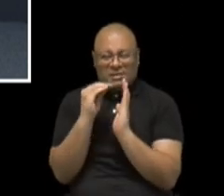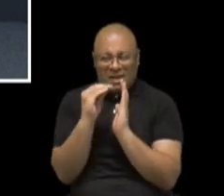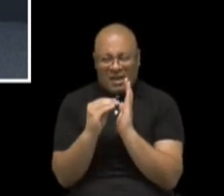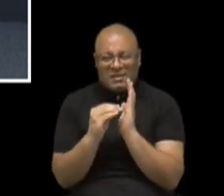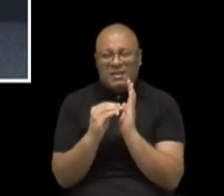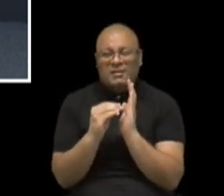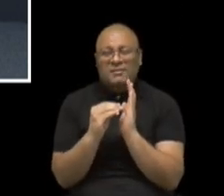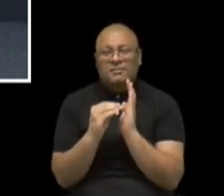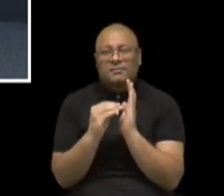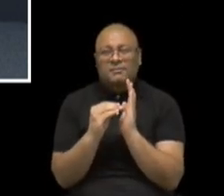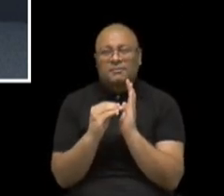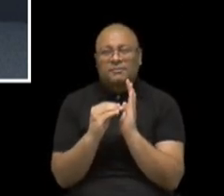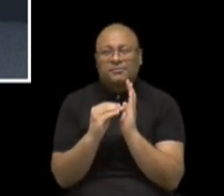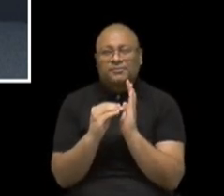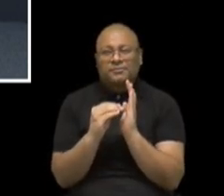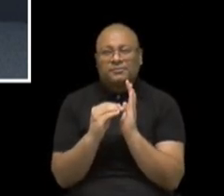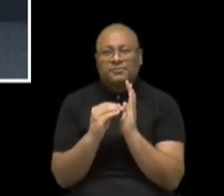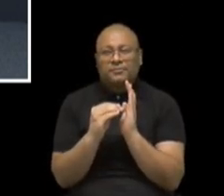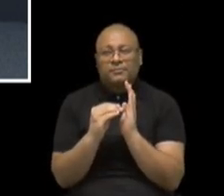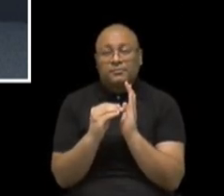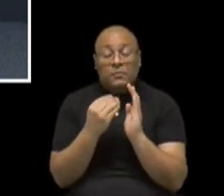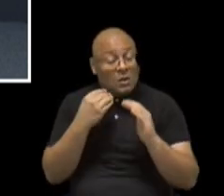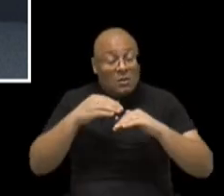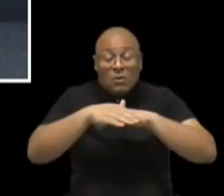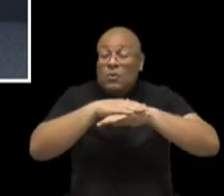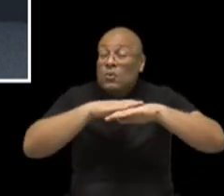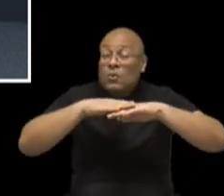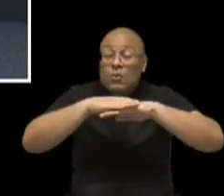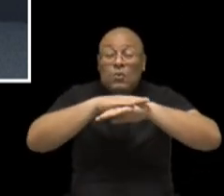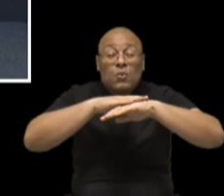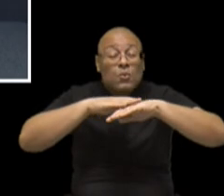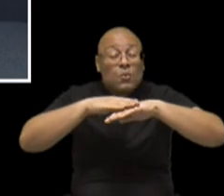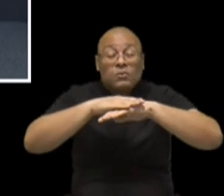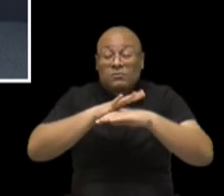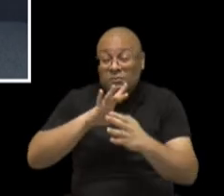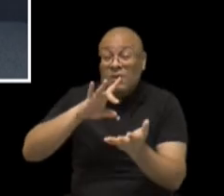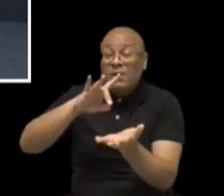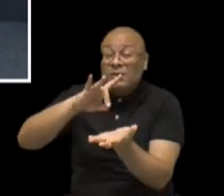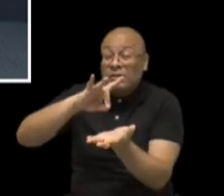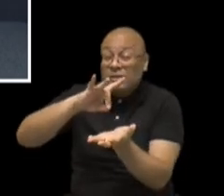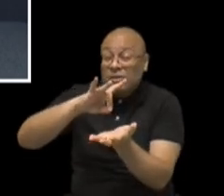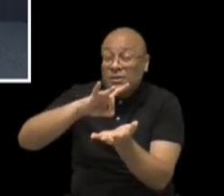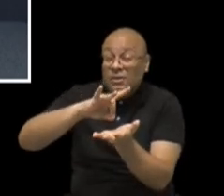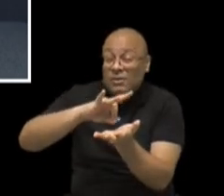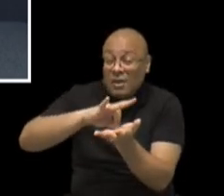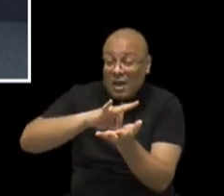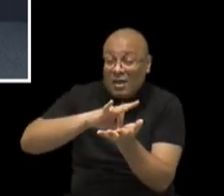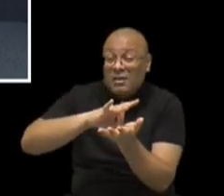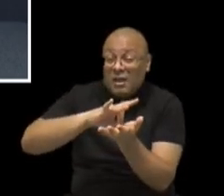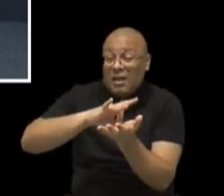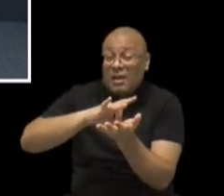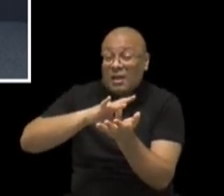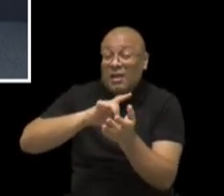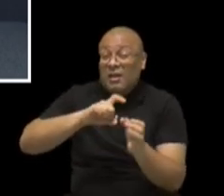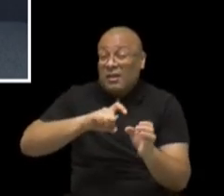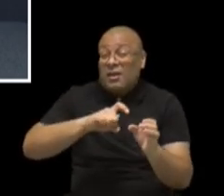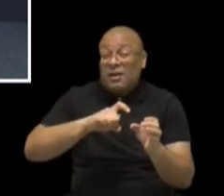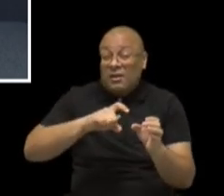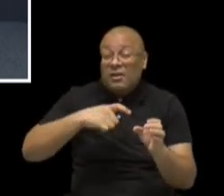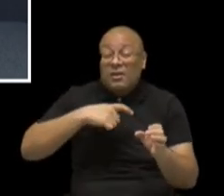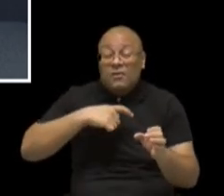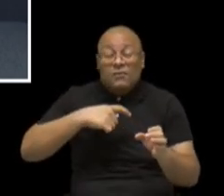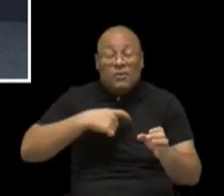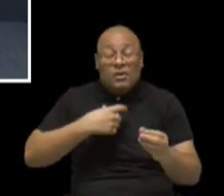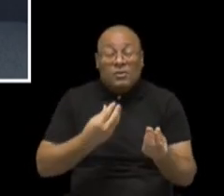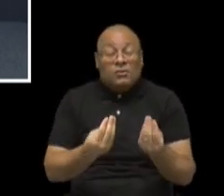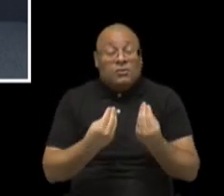and discussing all these things. That was really a group of independent designers, and that was very comforting